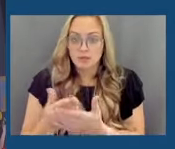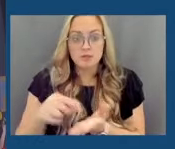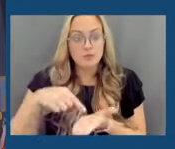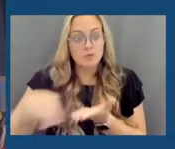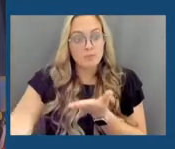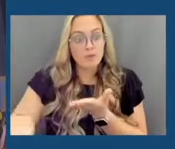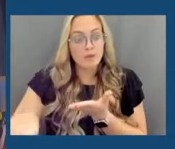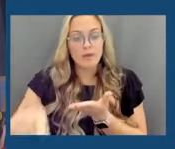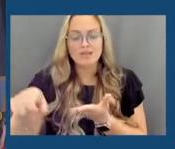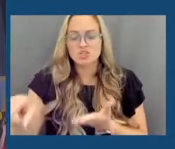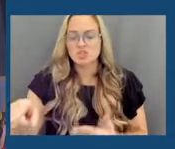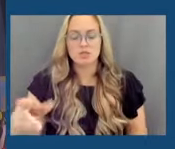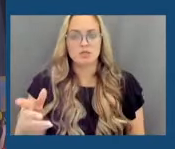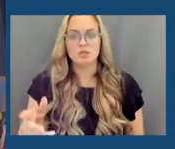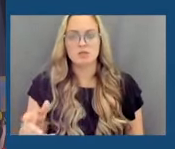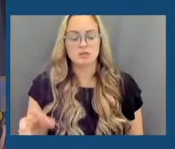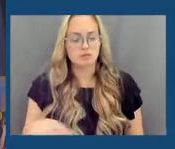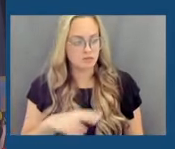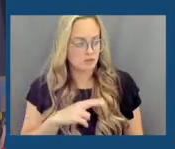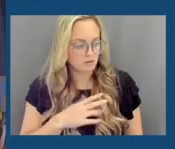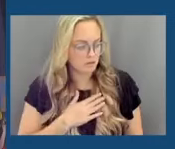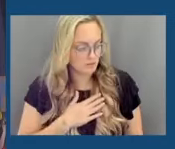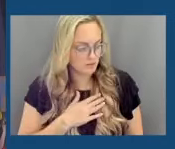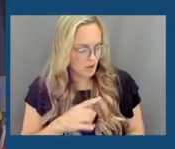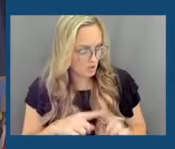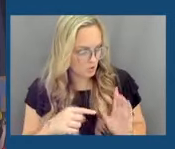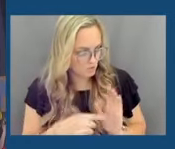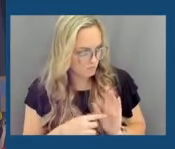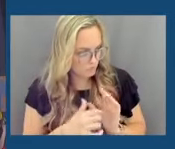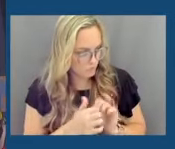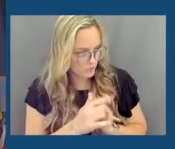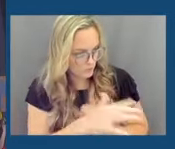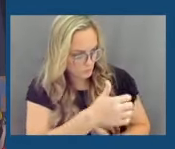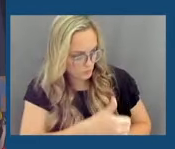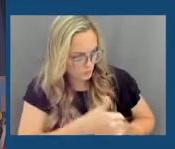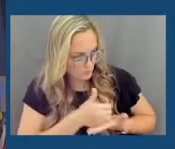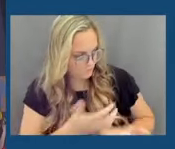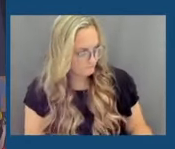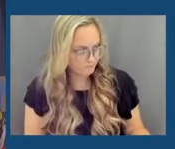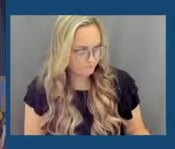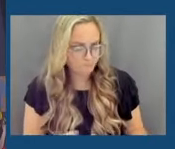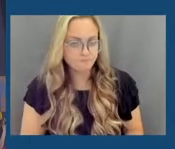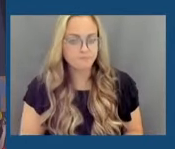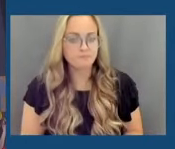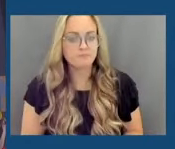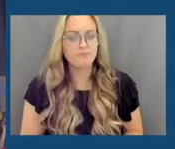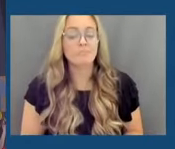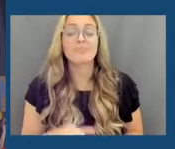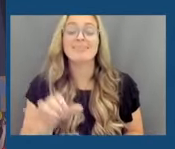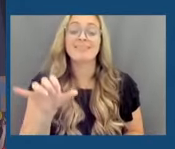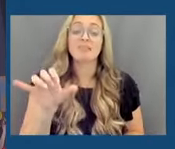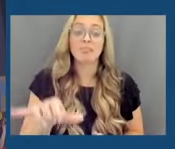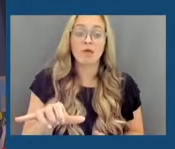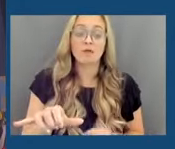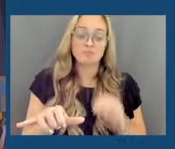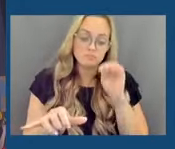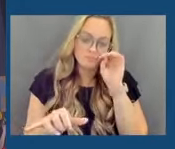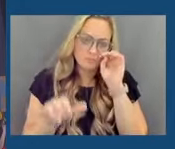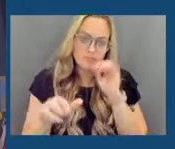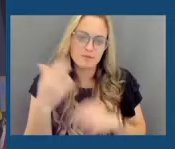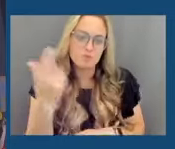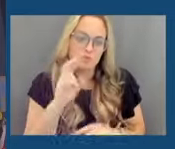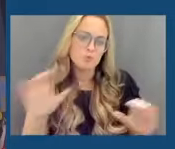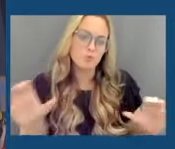was turning to me and says, "I couldn't do this without the help from the state." That, my friends, is why we do what we